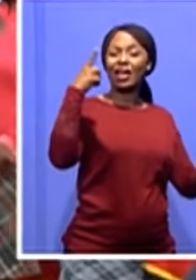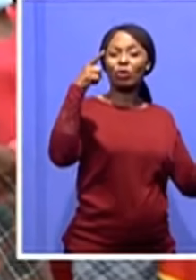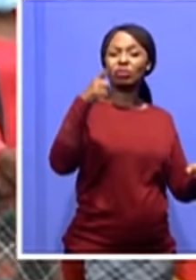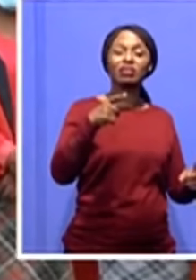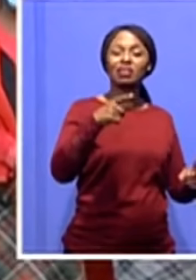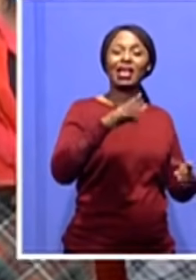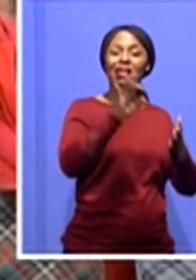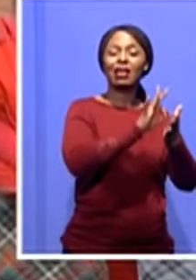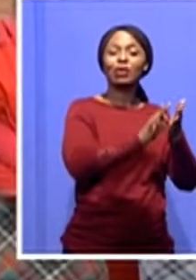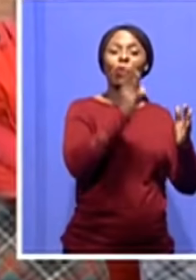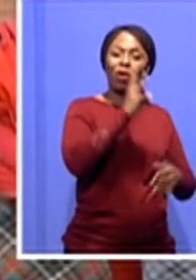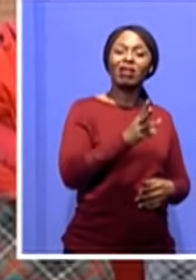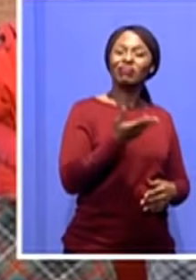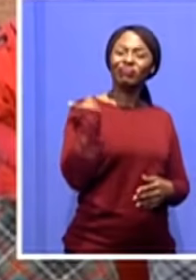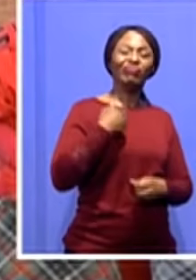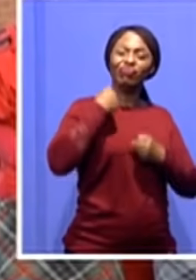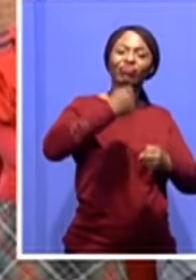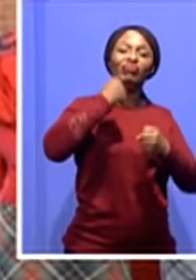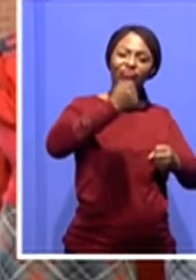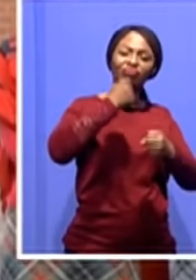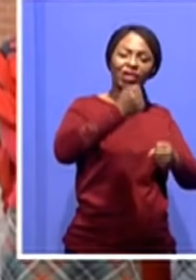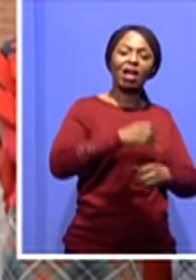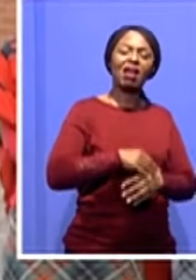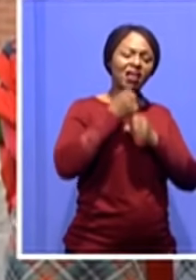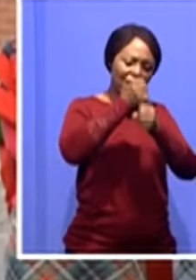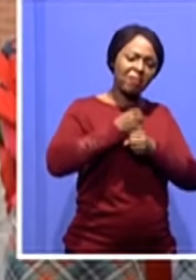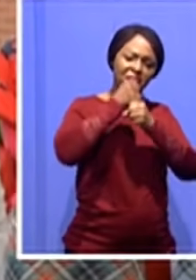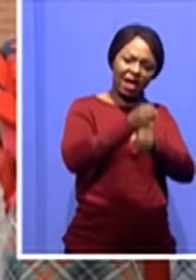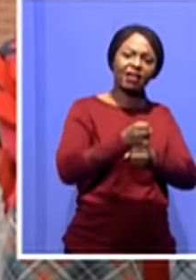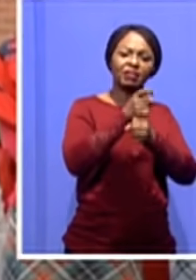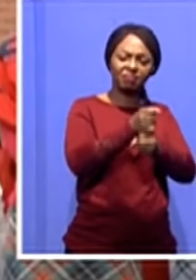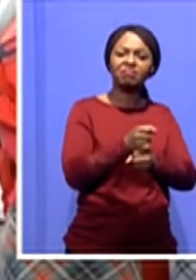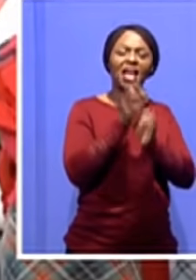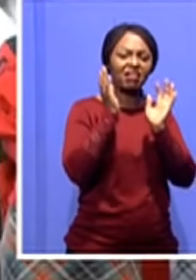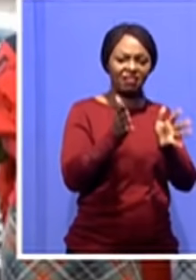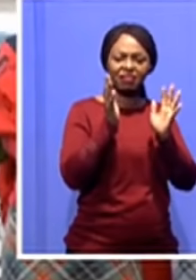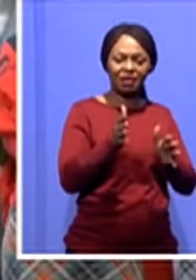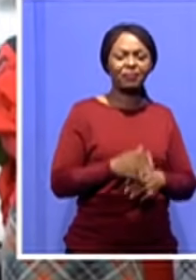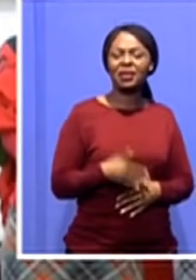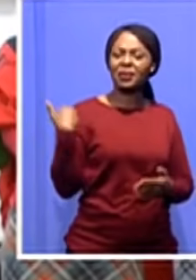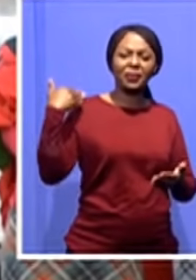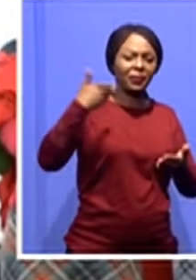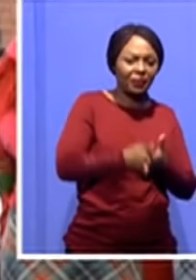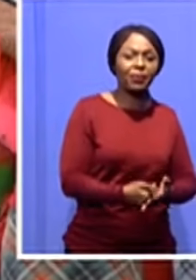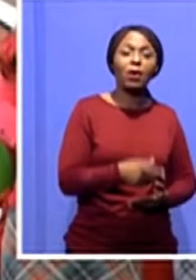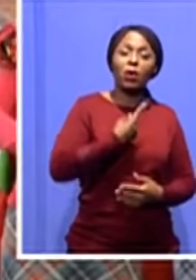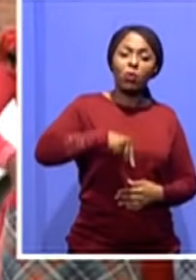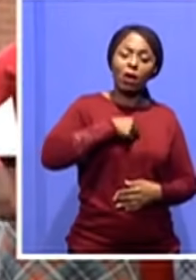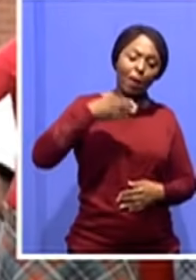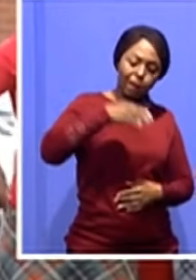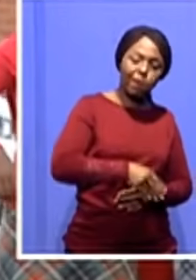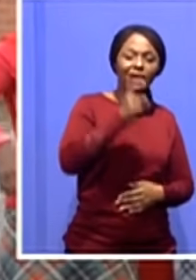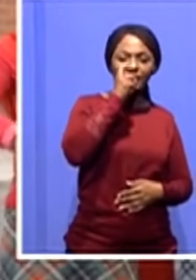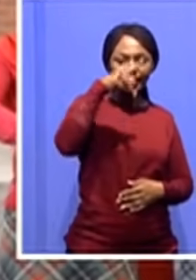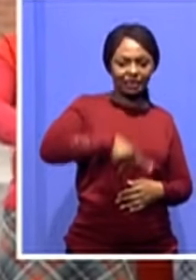in turbocharge, and we'll stop after we are done with the elections. We are here in Phoenix because it's voter registration weekend. President